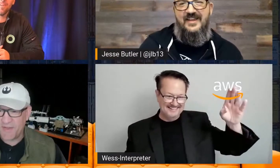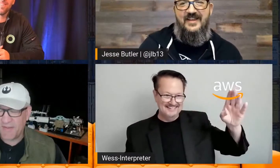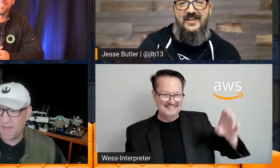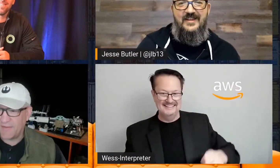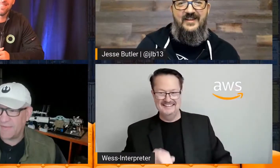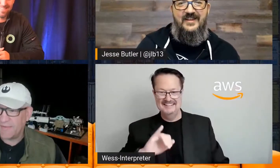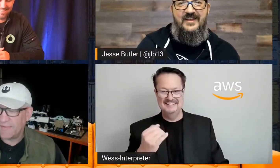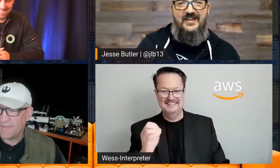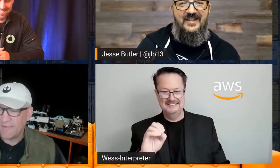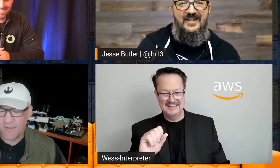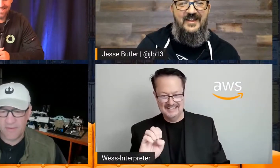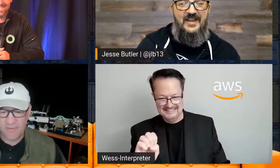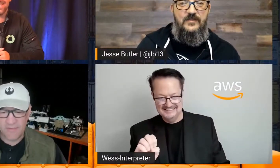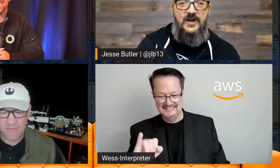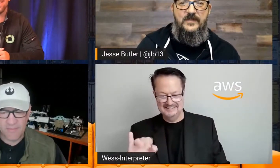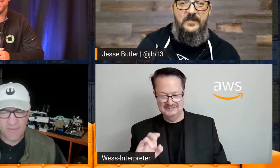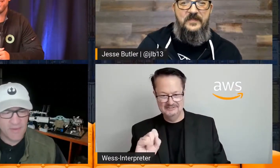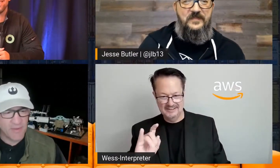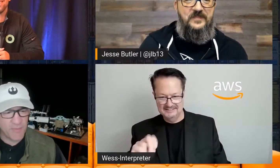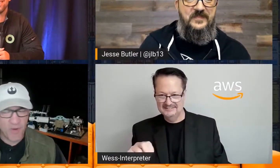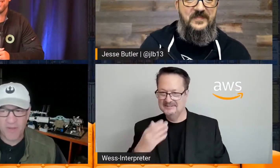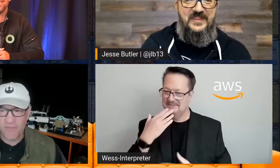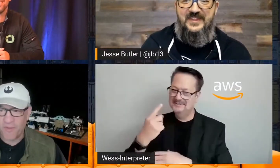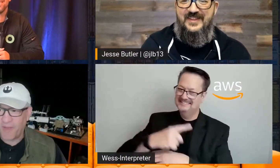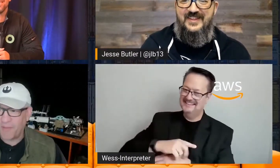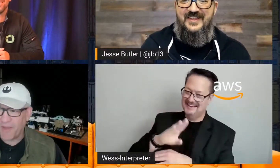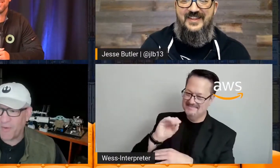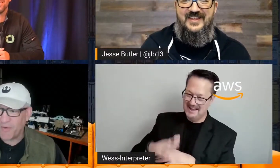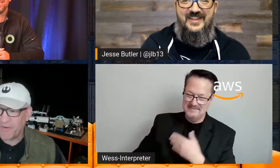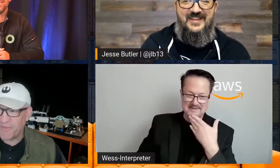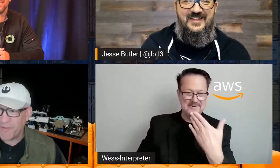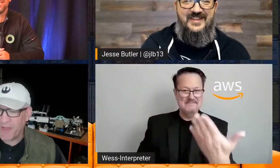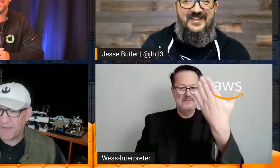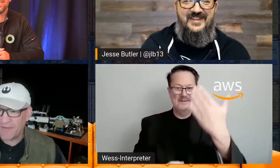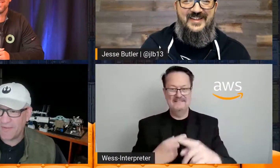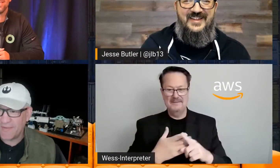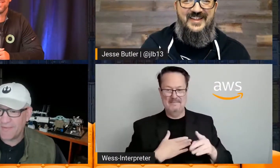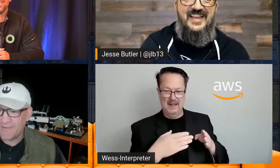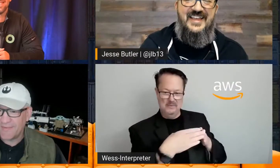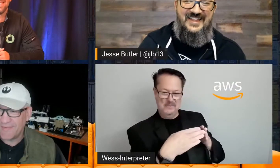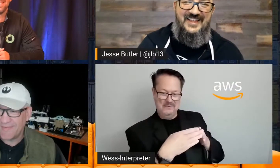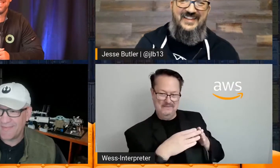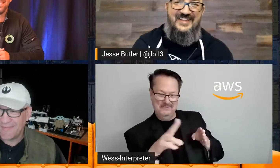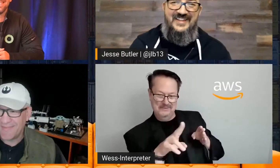Jesse, Justin. Hey, Bob. Good morning from my corner of the U.S.